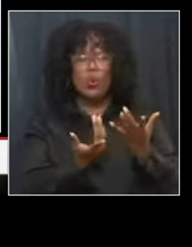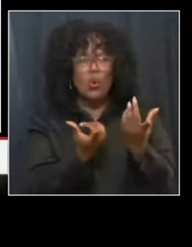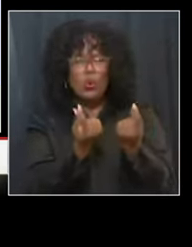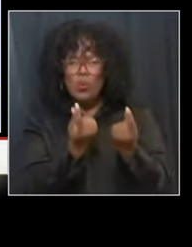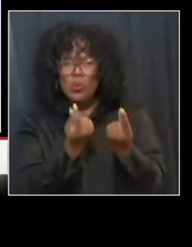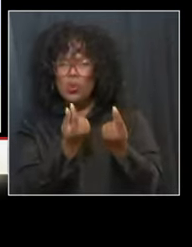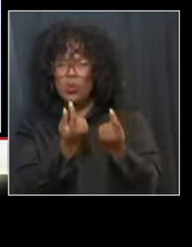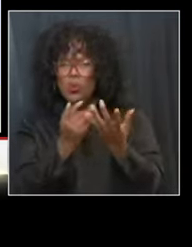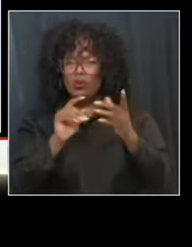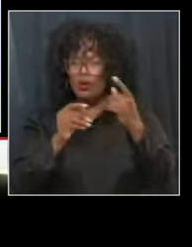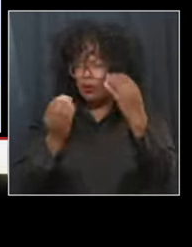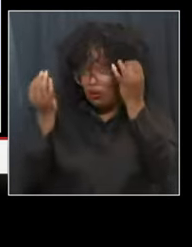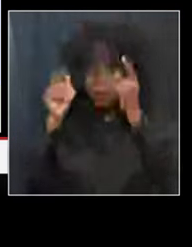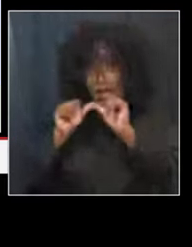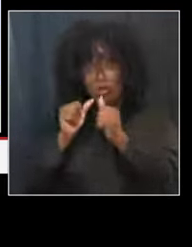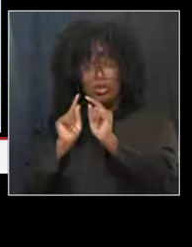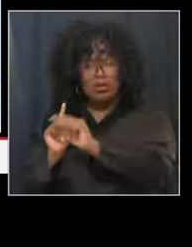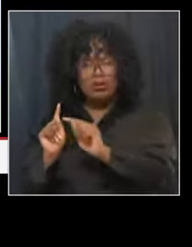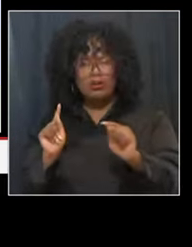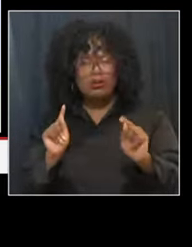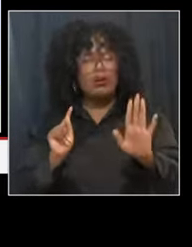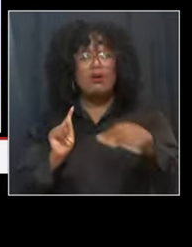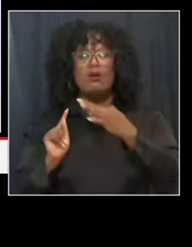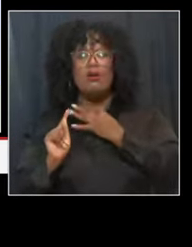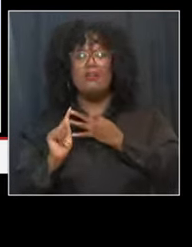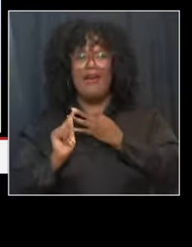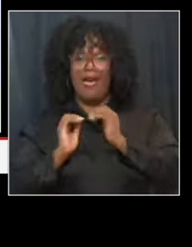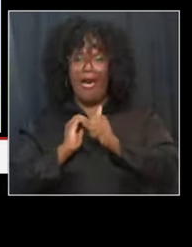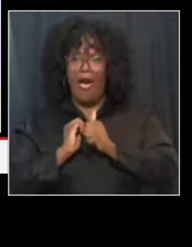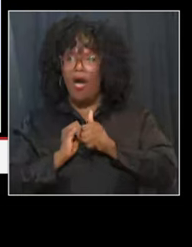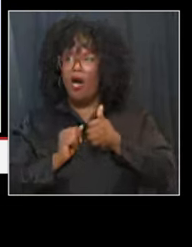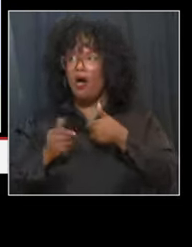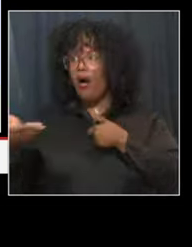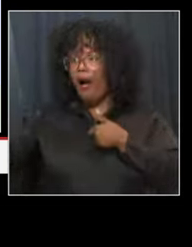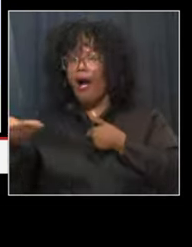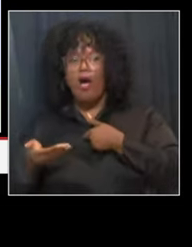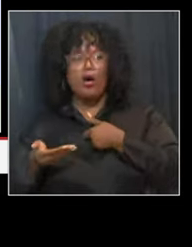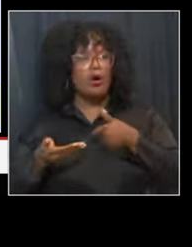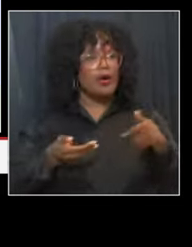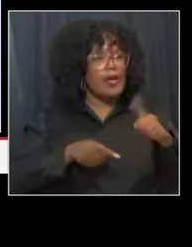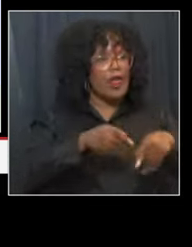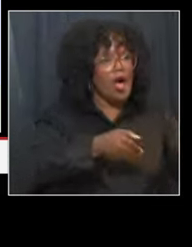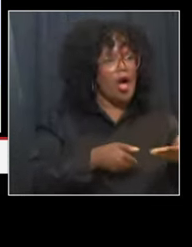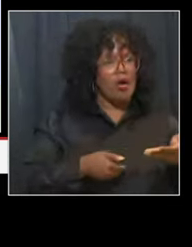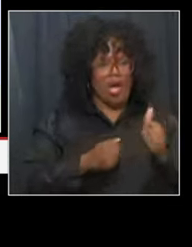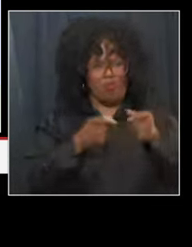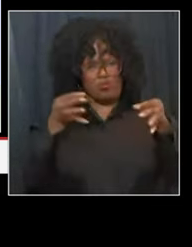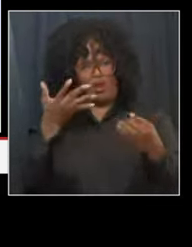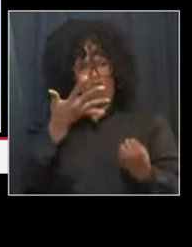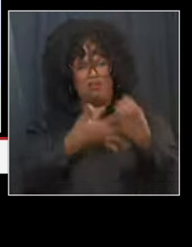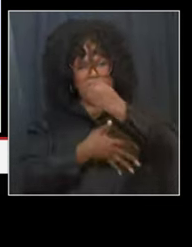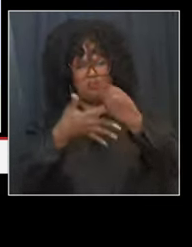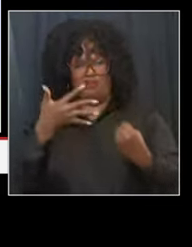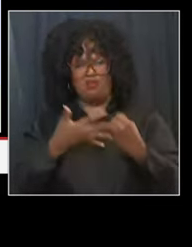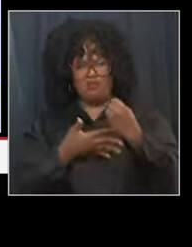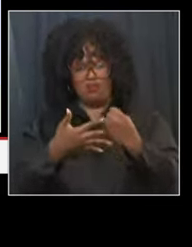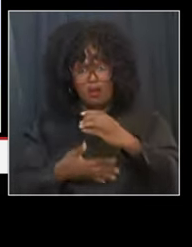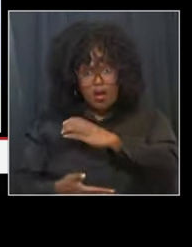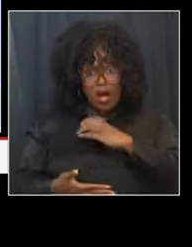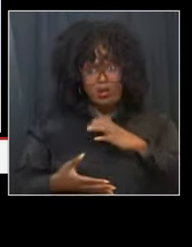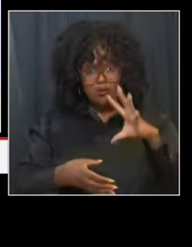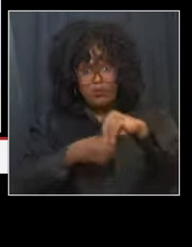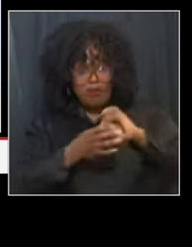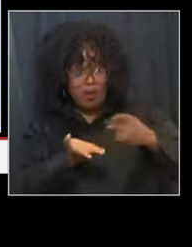sort of what's going to be those factors and how are you going to consider, and can the council be involved in the conversation of who's